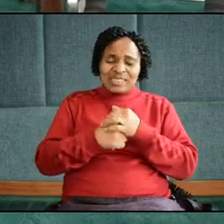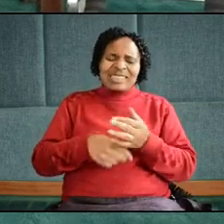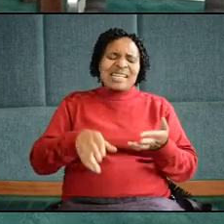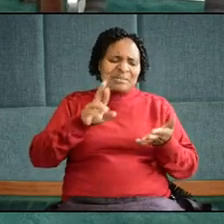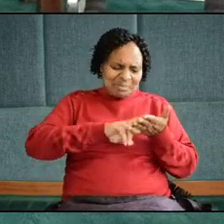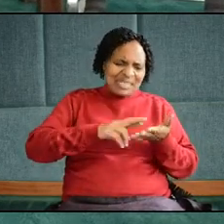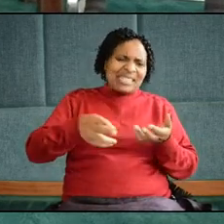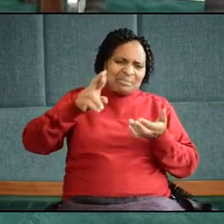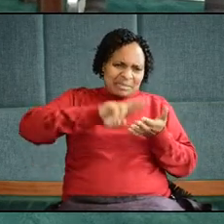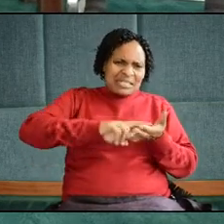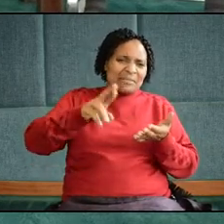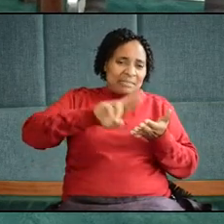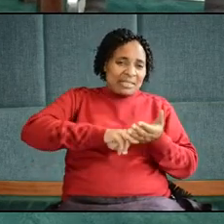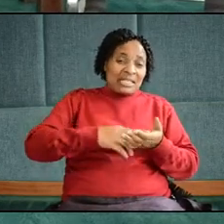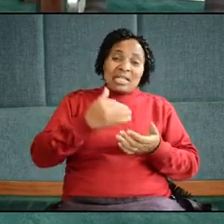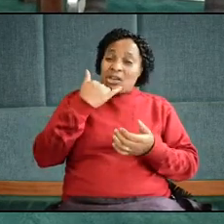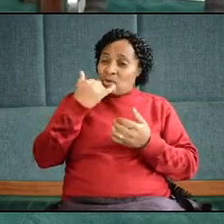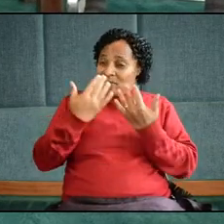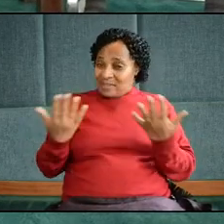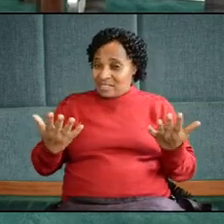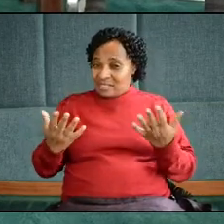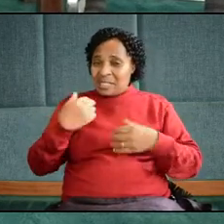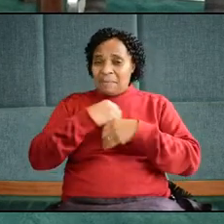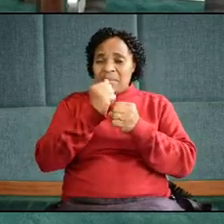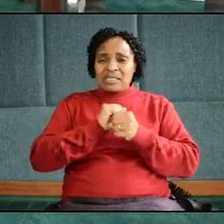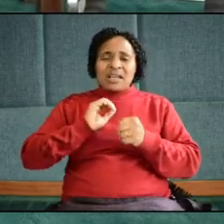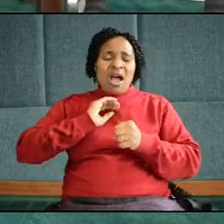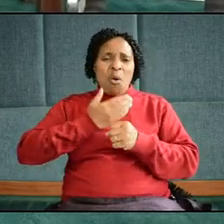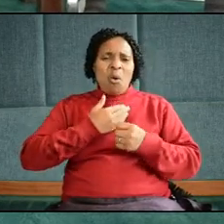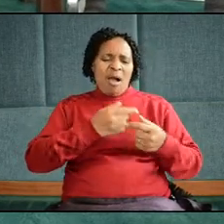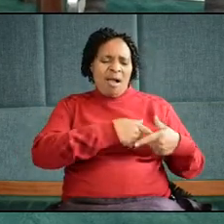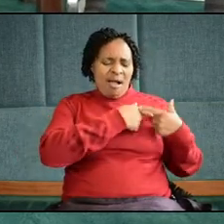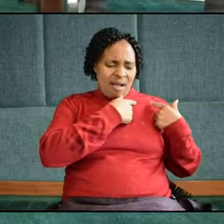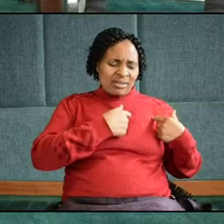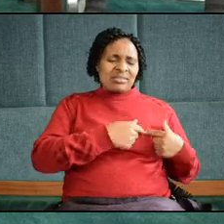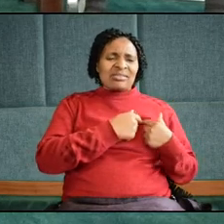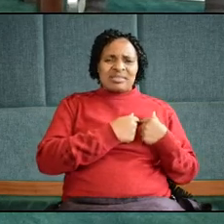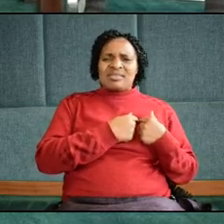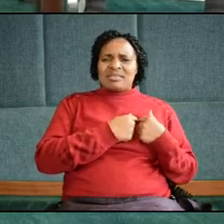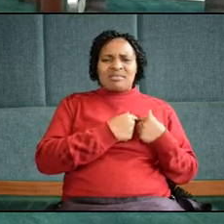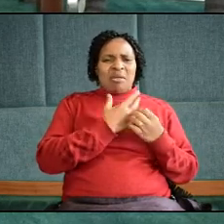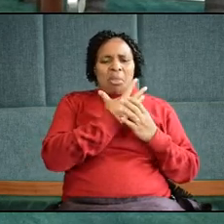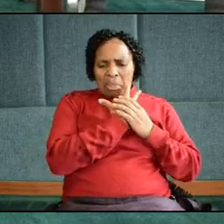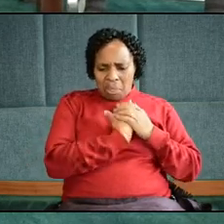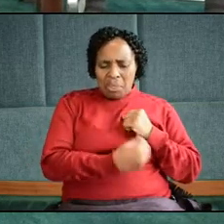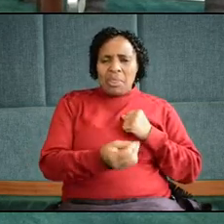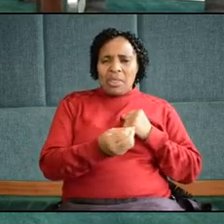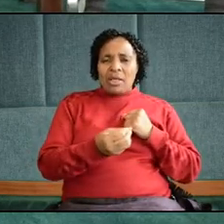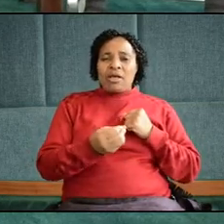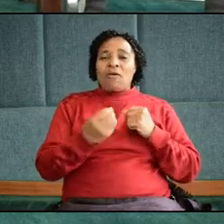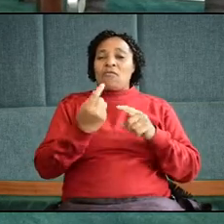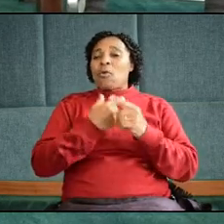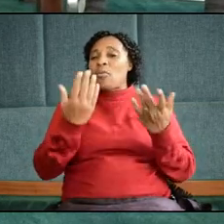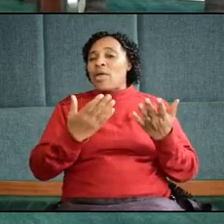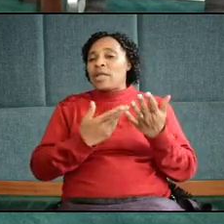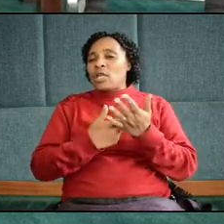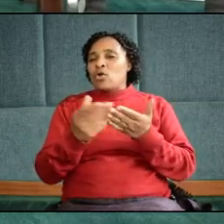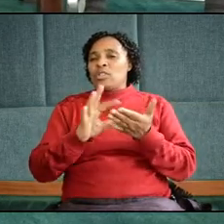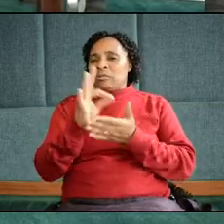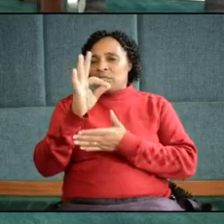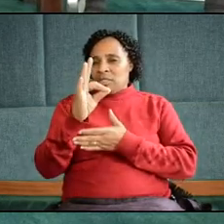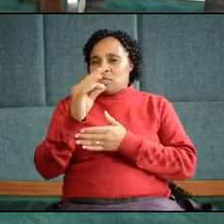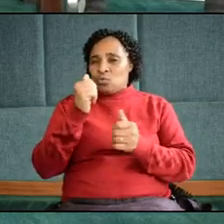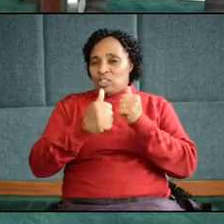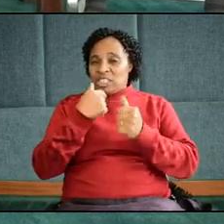repeated doing of the wrong thing, it makes our soul, our hearts numb to the Holy Spirit telling us that this is the wrong thing to